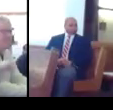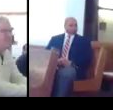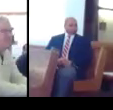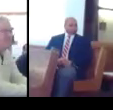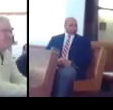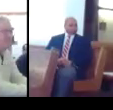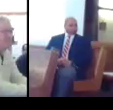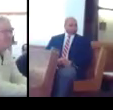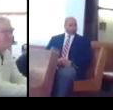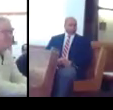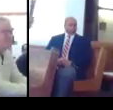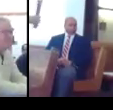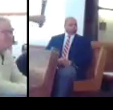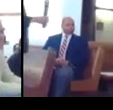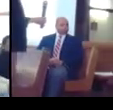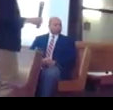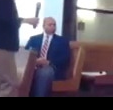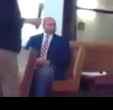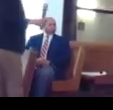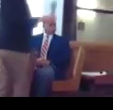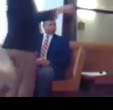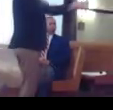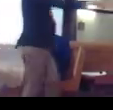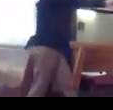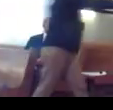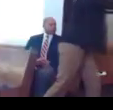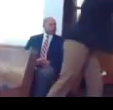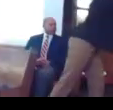doing that.